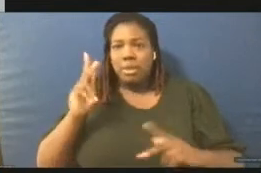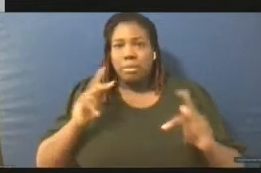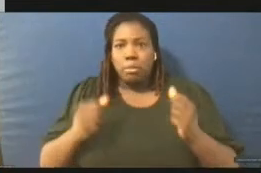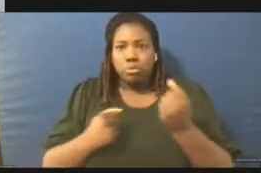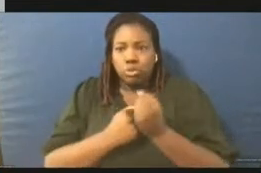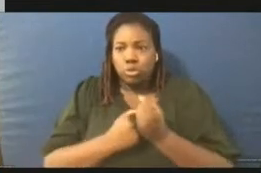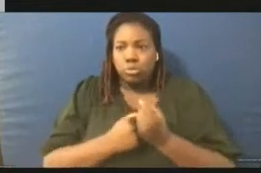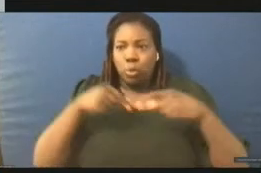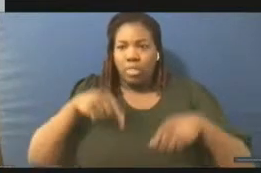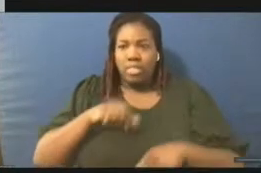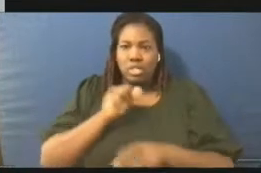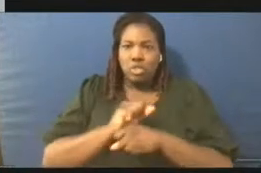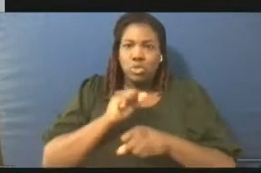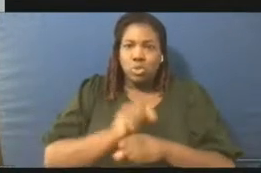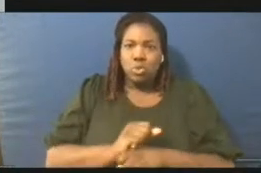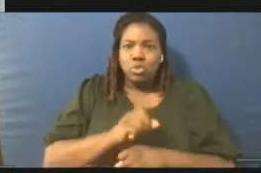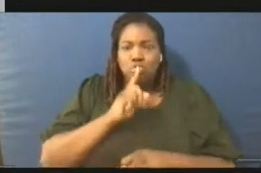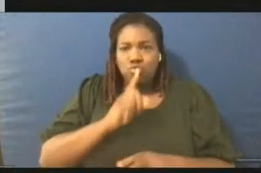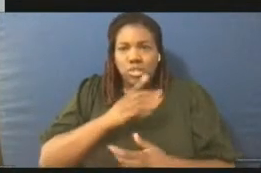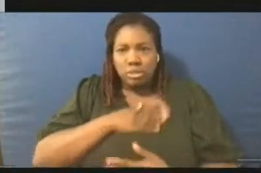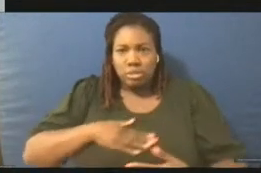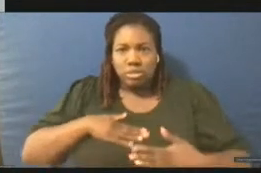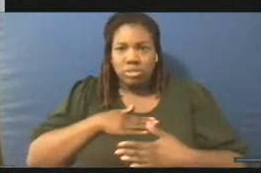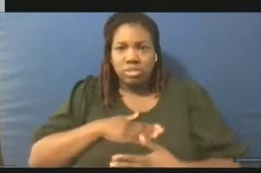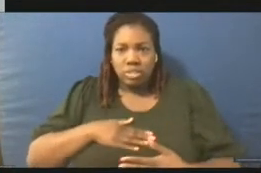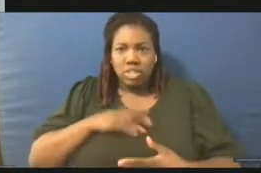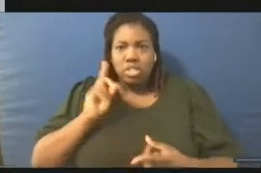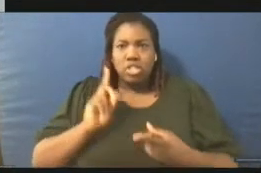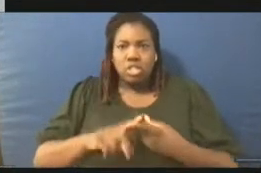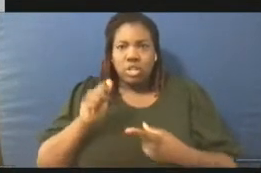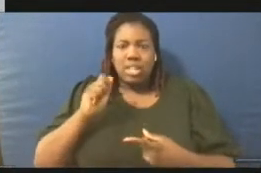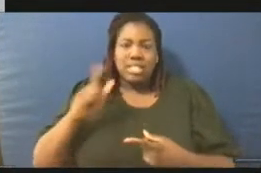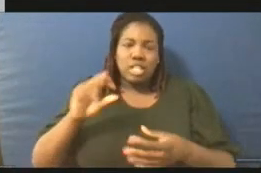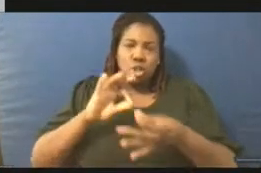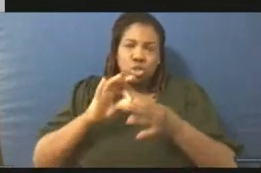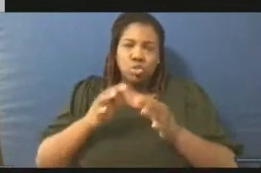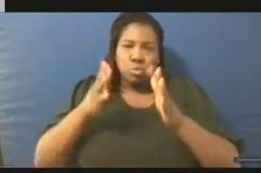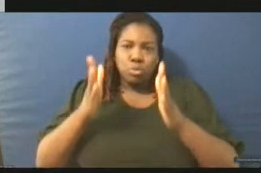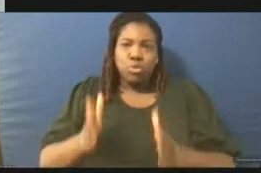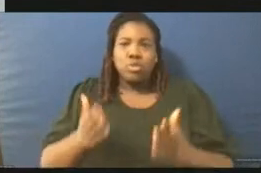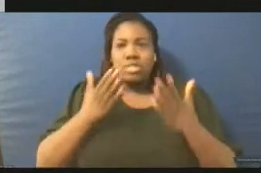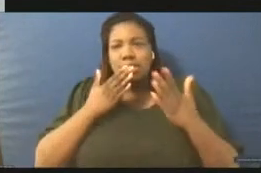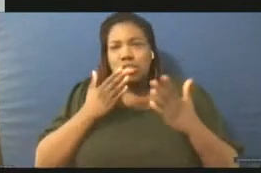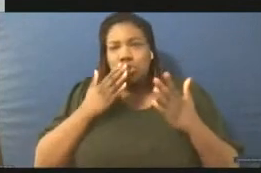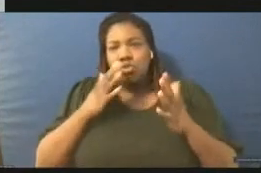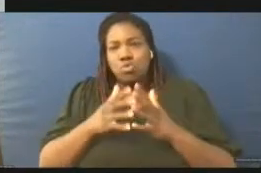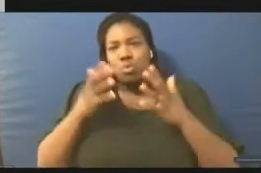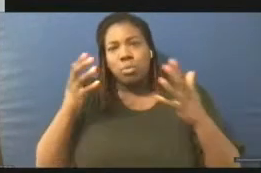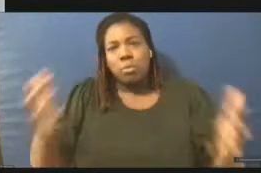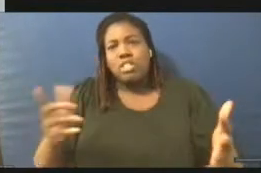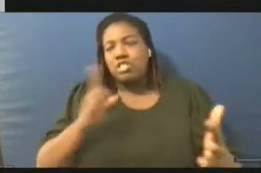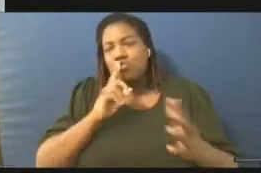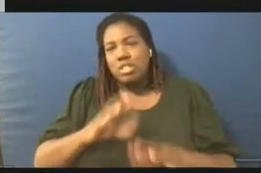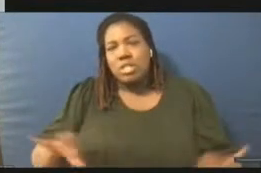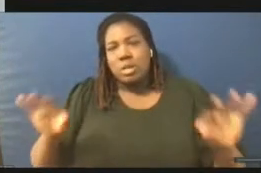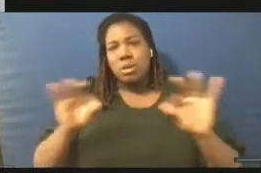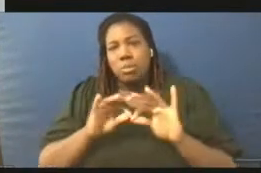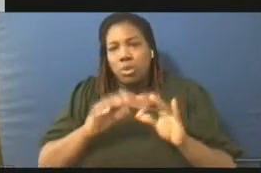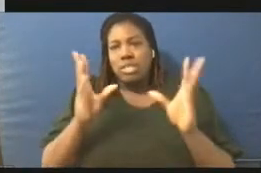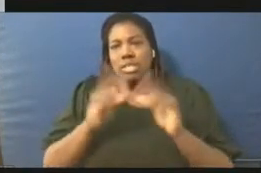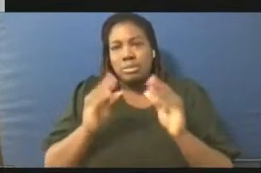deep gratitude. Much appreciation as well to our ASL interpreters. Thank you so much. It's important to us that these meetings